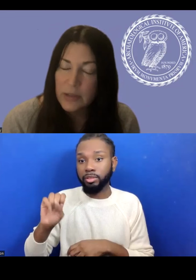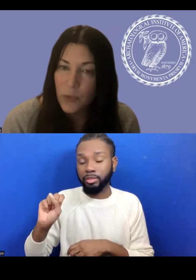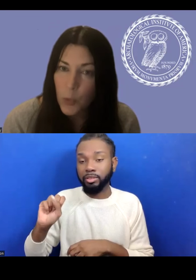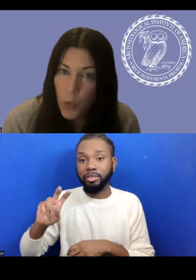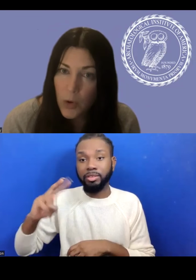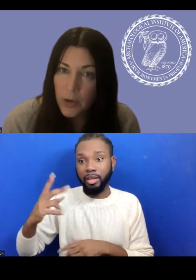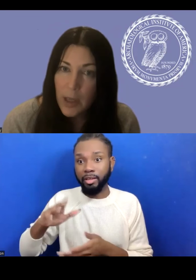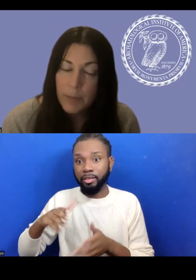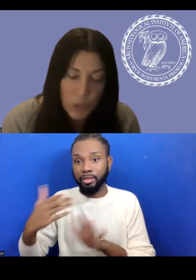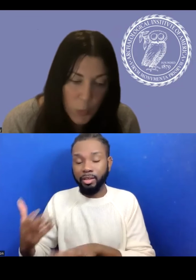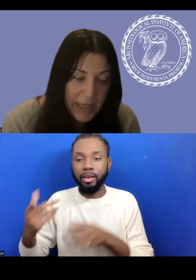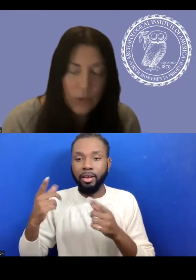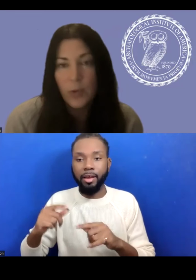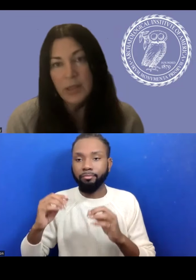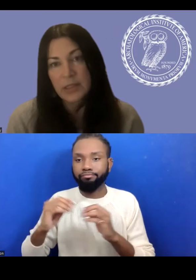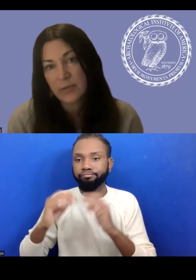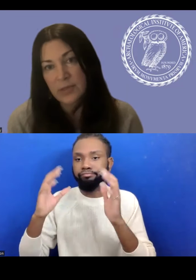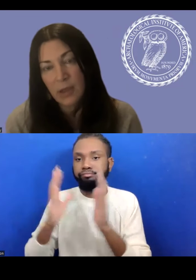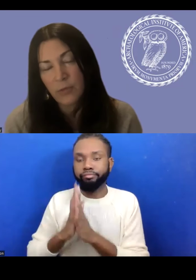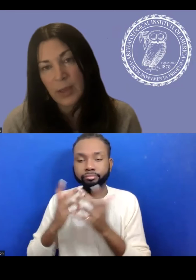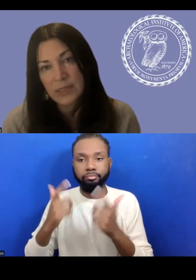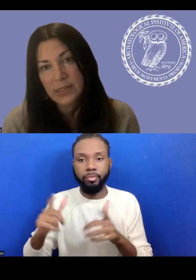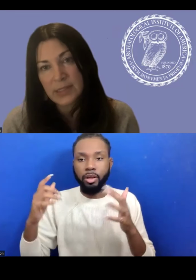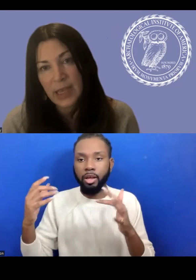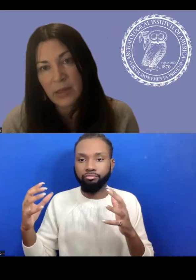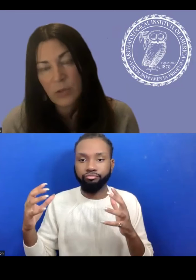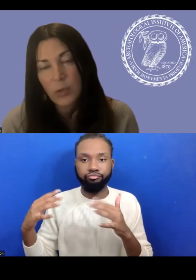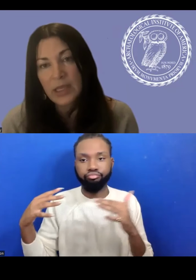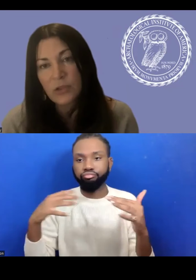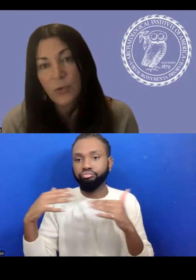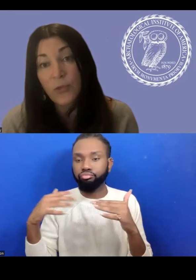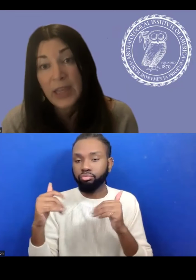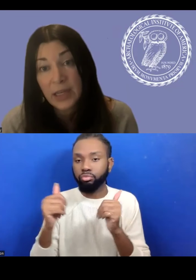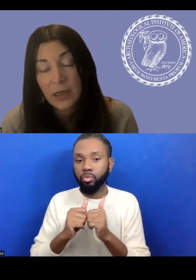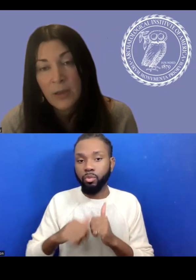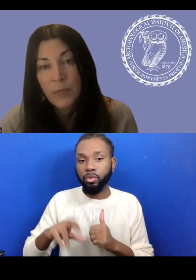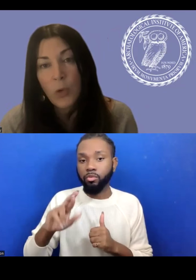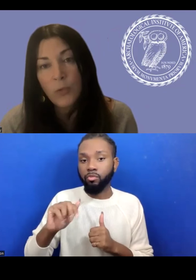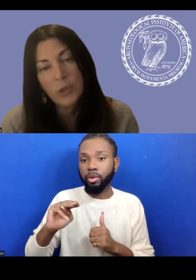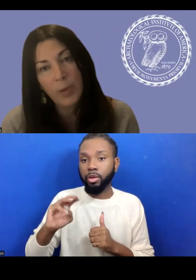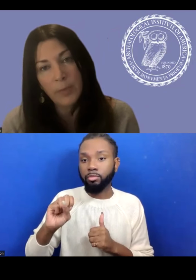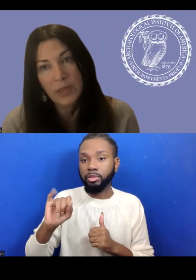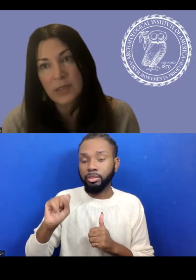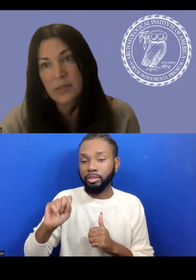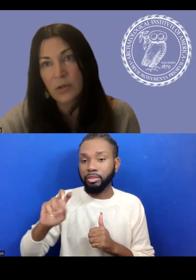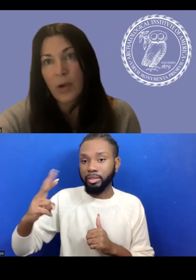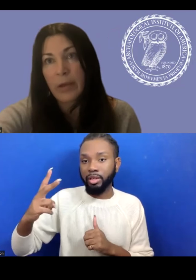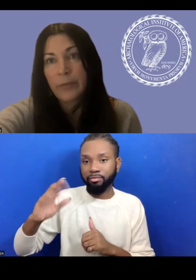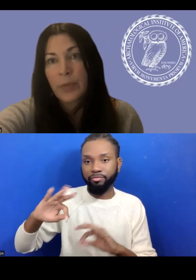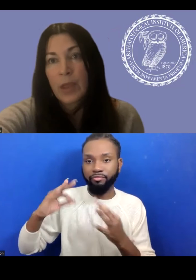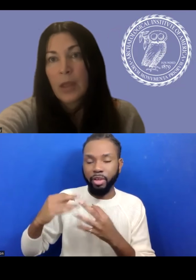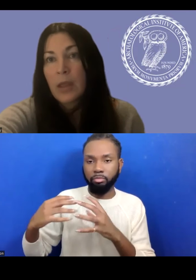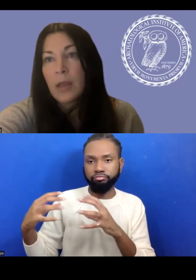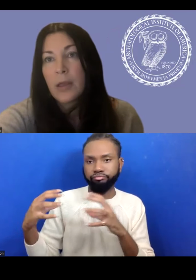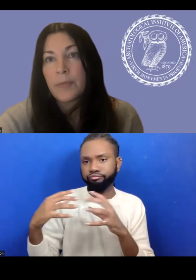in a civil war between relatives of Ramses II, who are each fighting over the populist